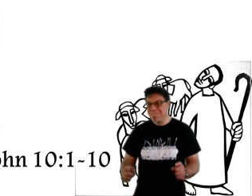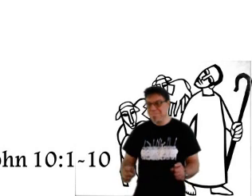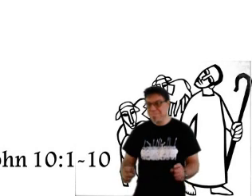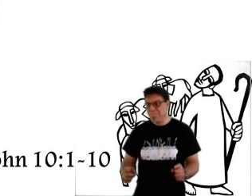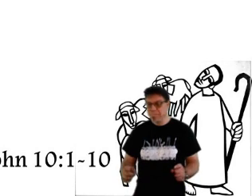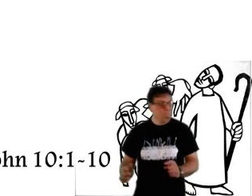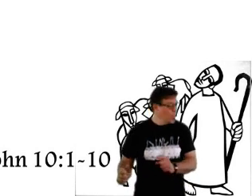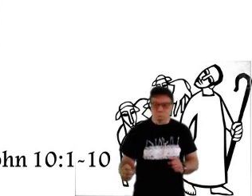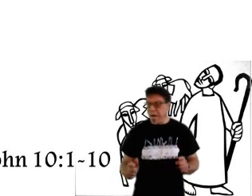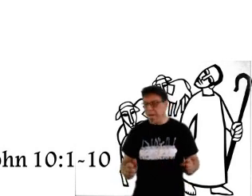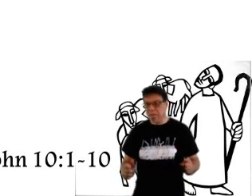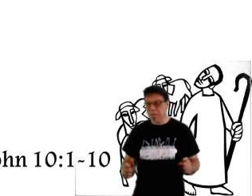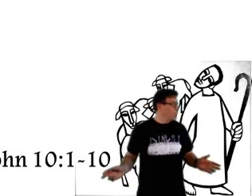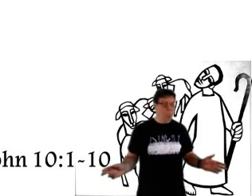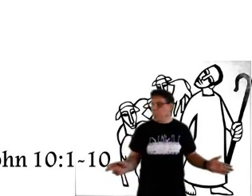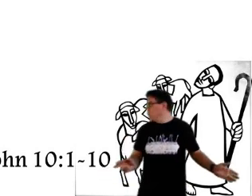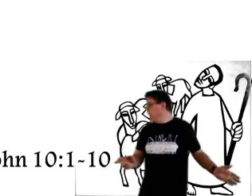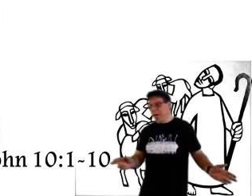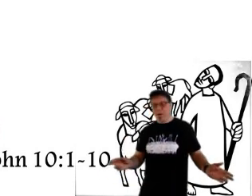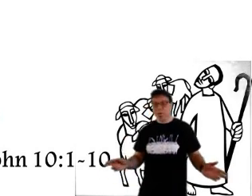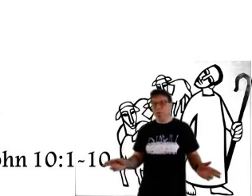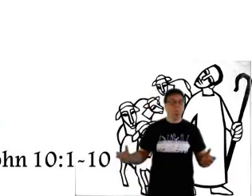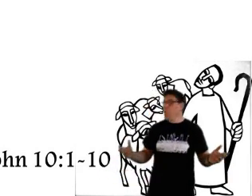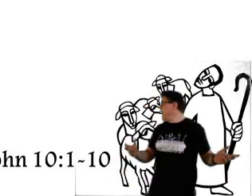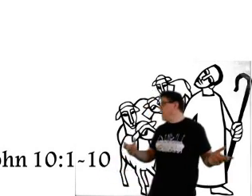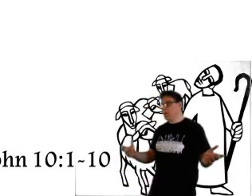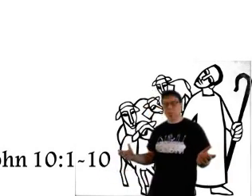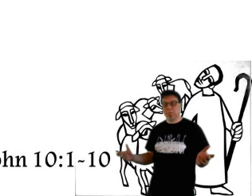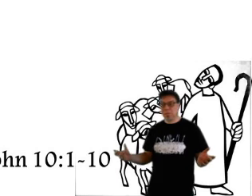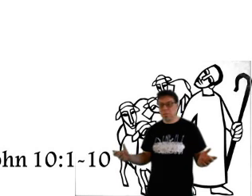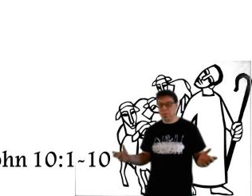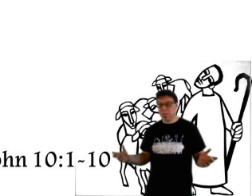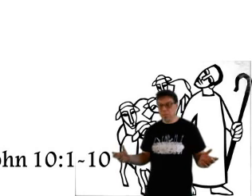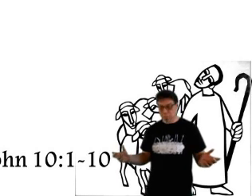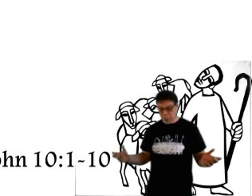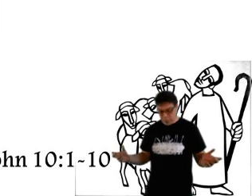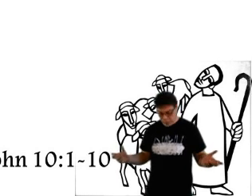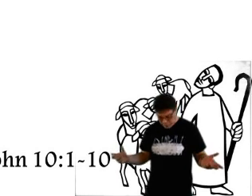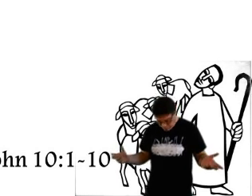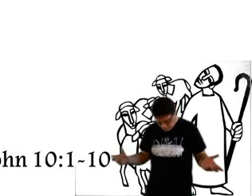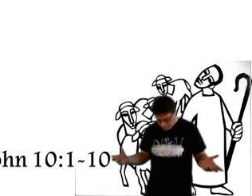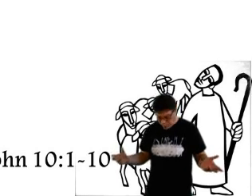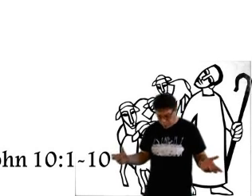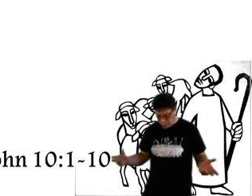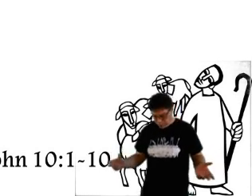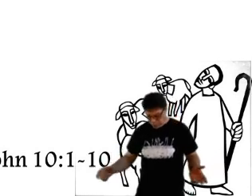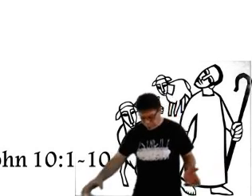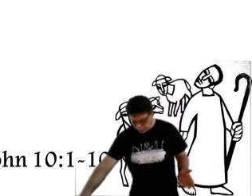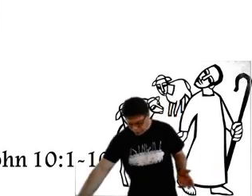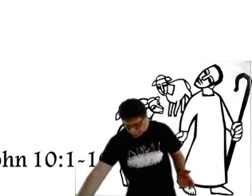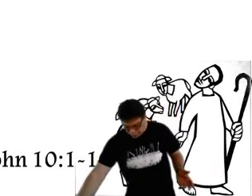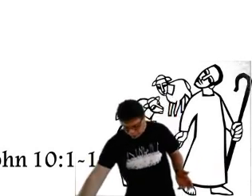there? Where? Where? Under you. Lift up your shirt and look. What does it say?